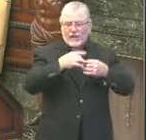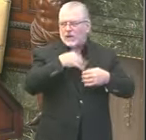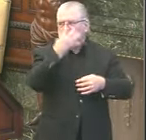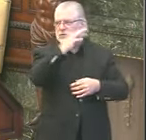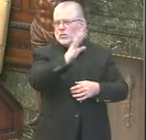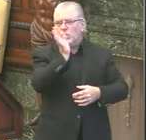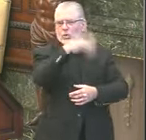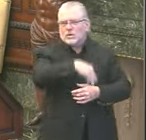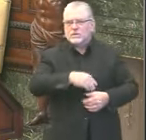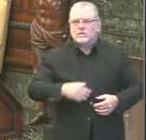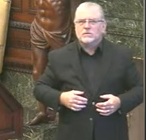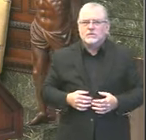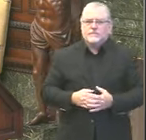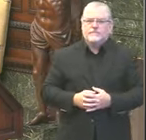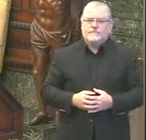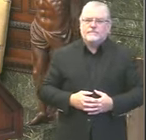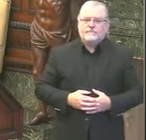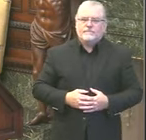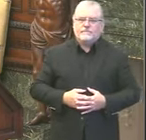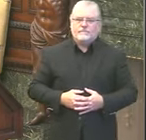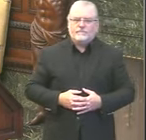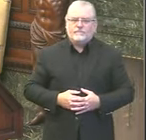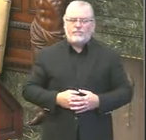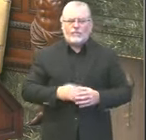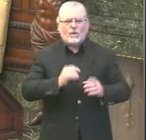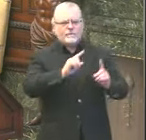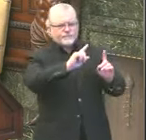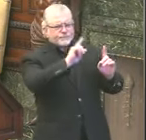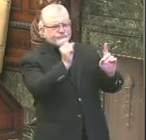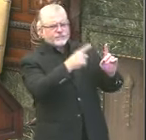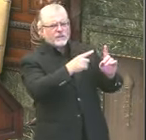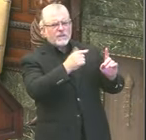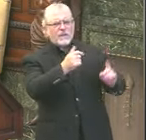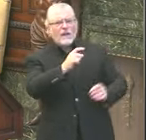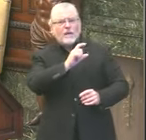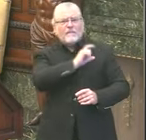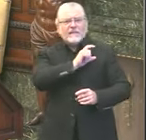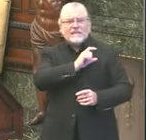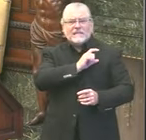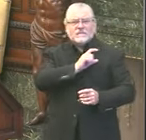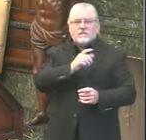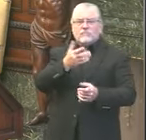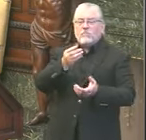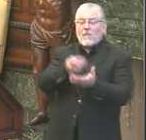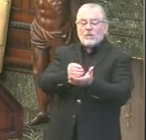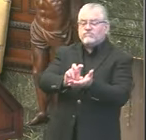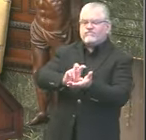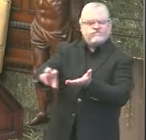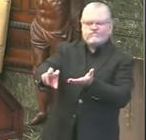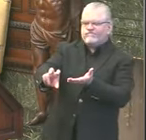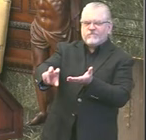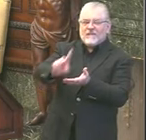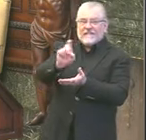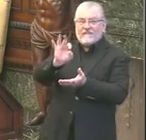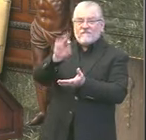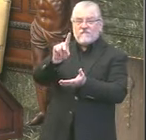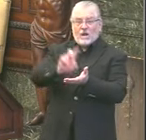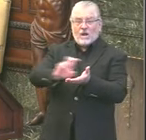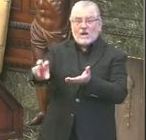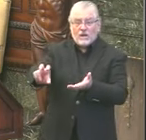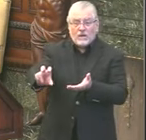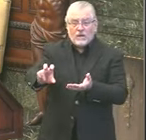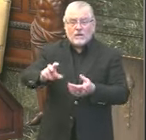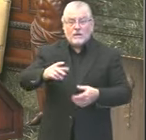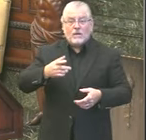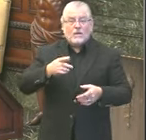that the police funding is not going to be in the next budget, how would something like a national database tracking police